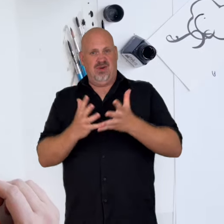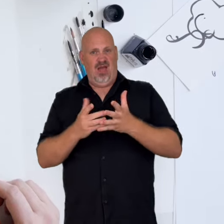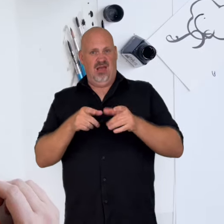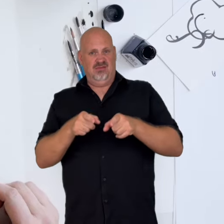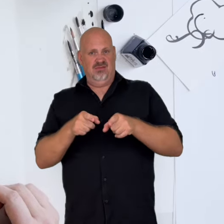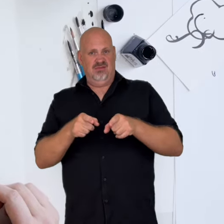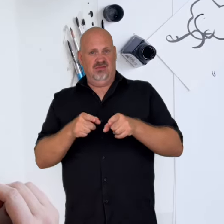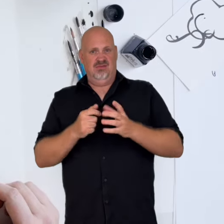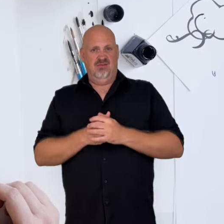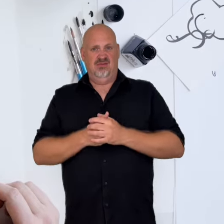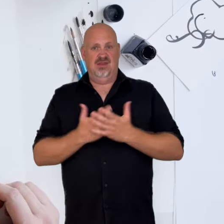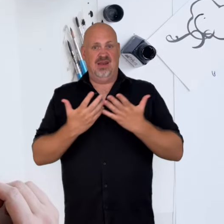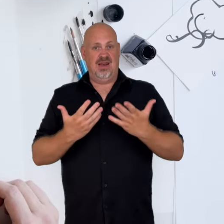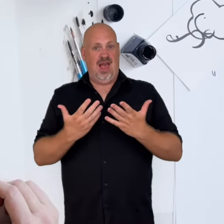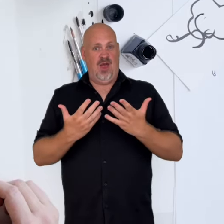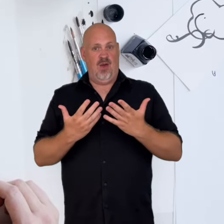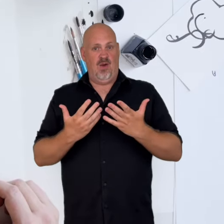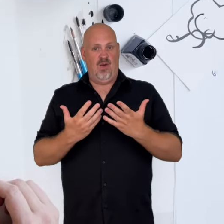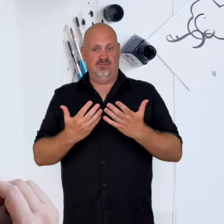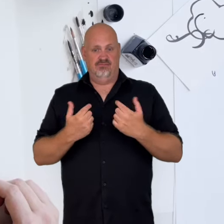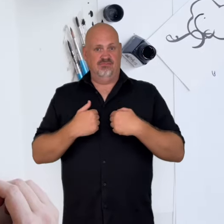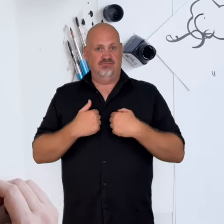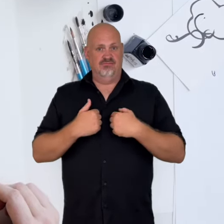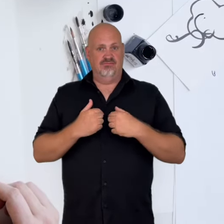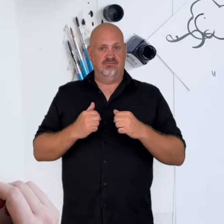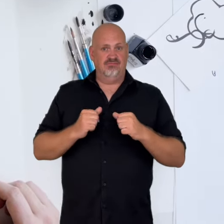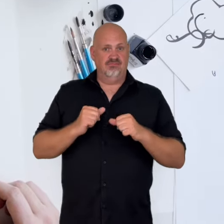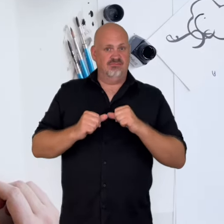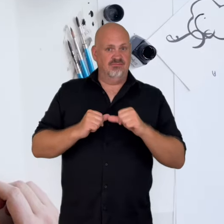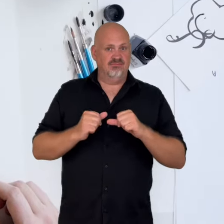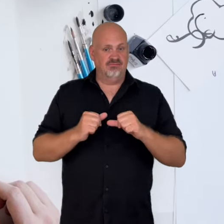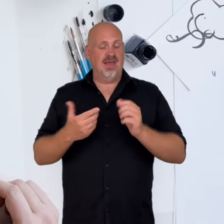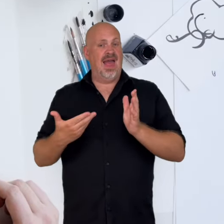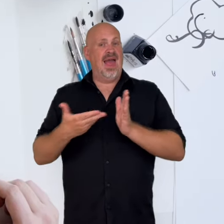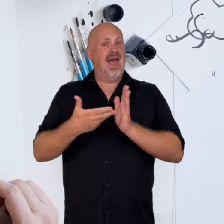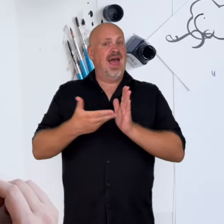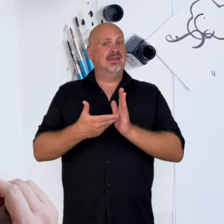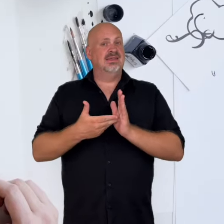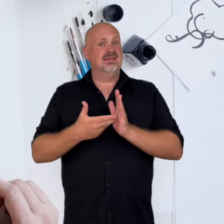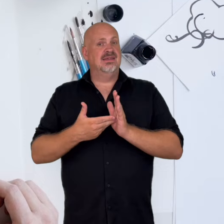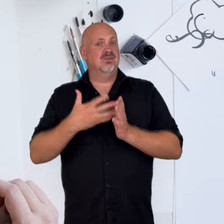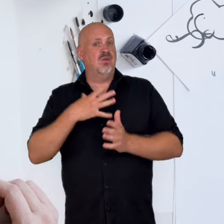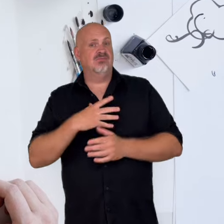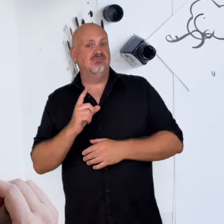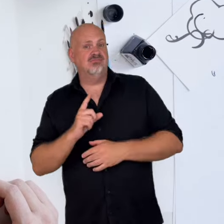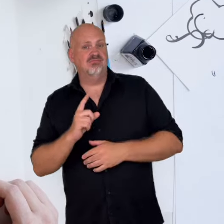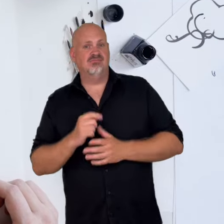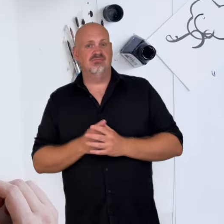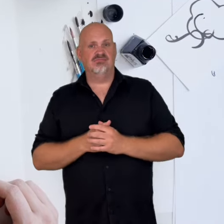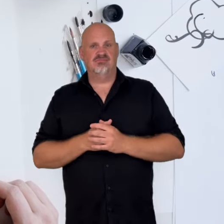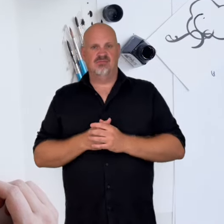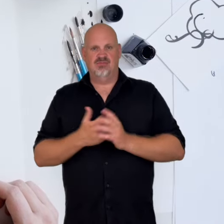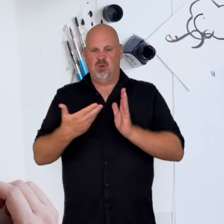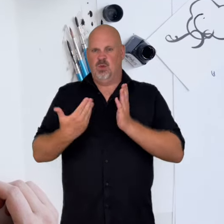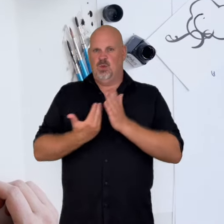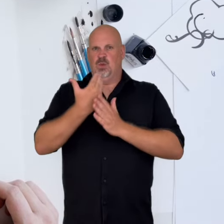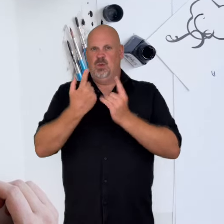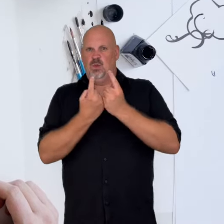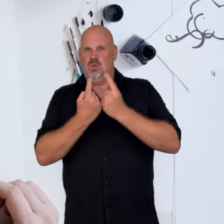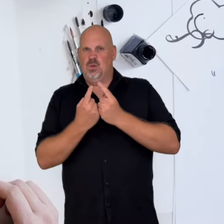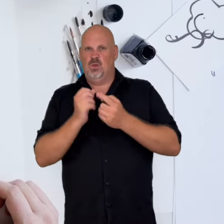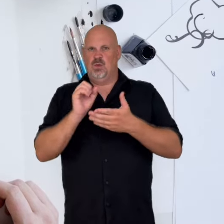of painting and drawing such a rewarding one, is to see everybody else's different viewpoint and perspectives and